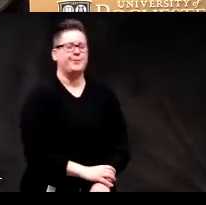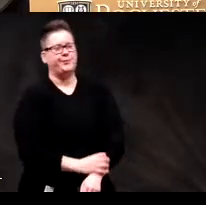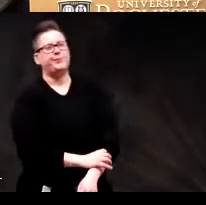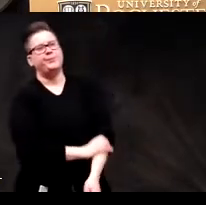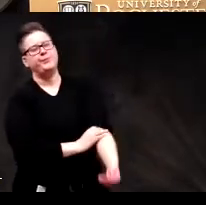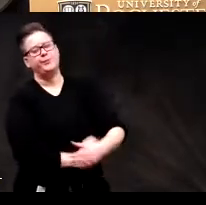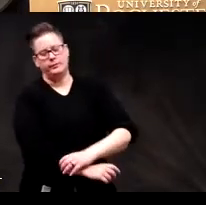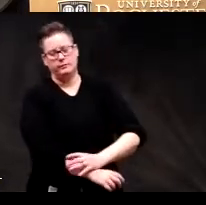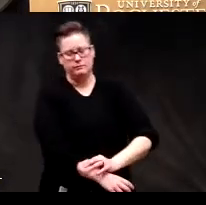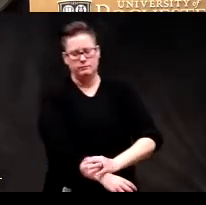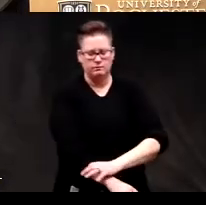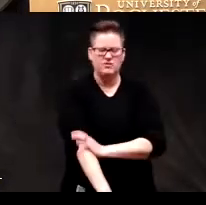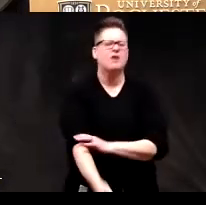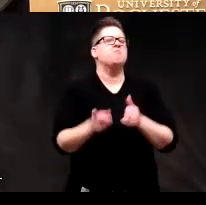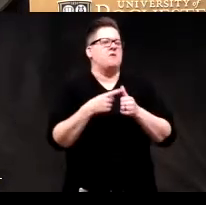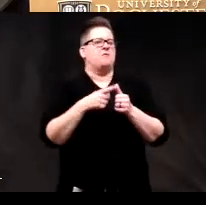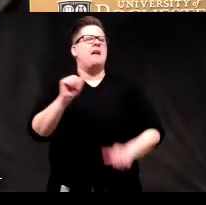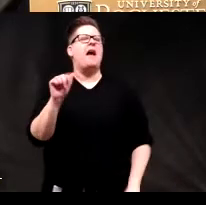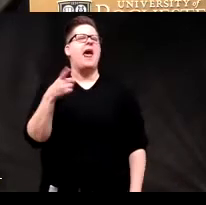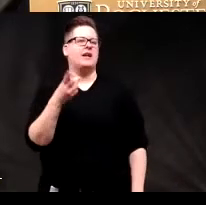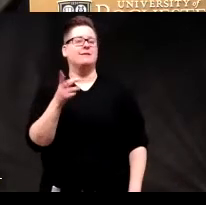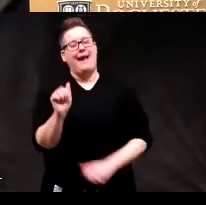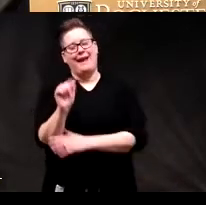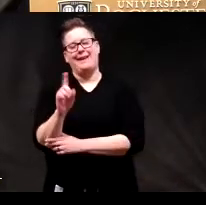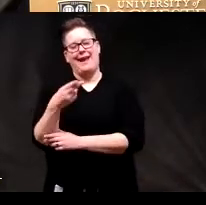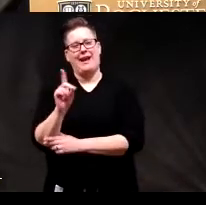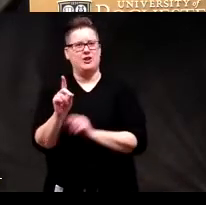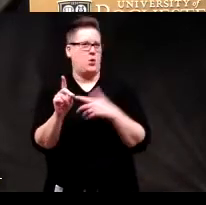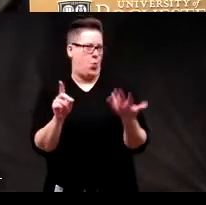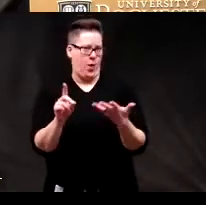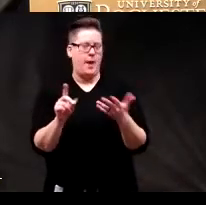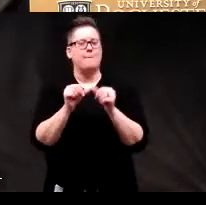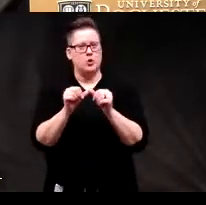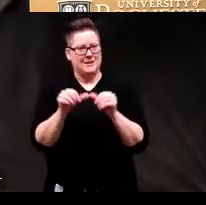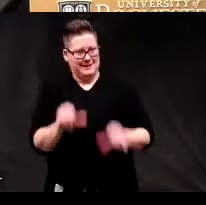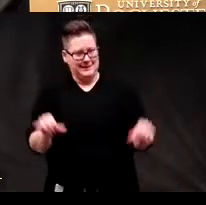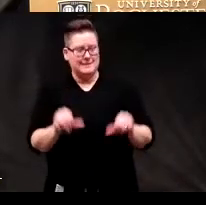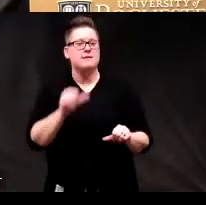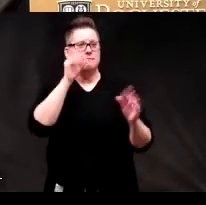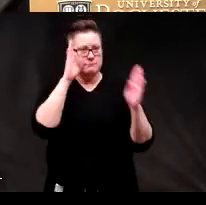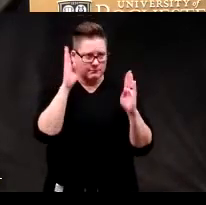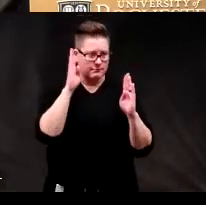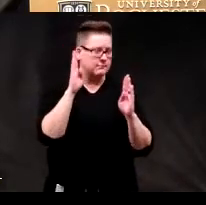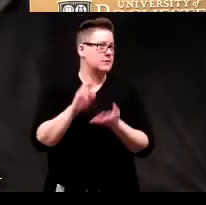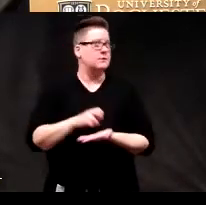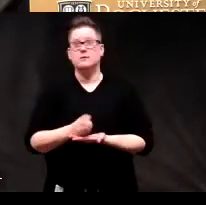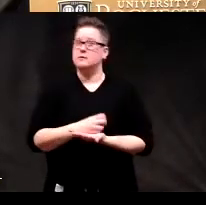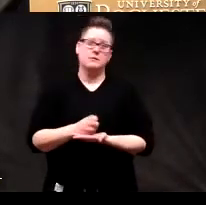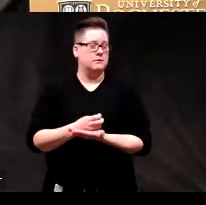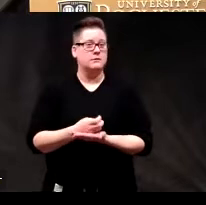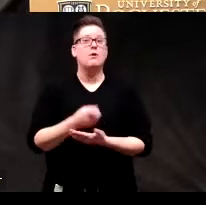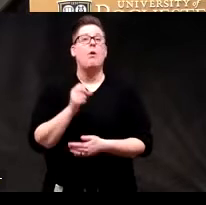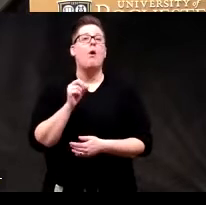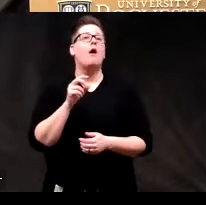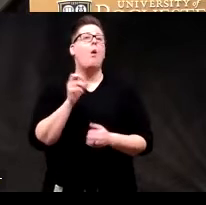So I'll just say a little bit about what ADHD is. So it's a persistent pattern of inattention, hyperactivity, or both.